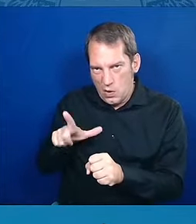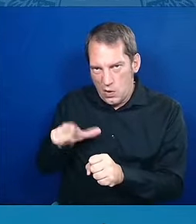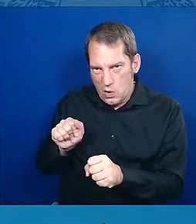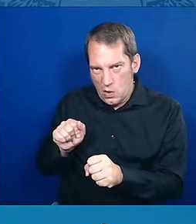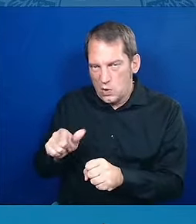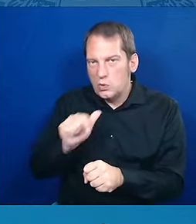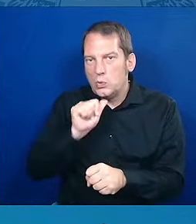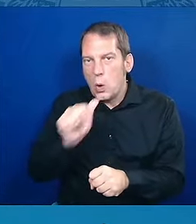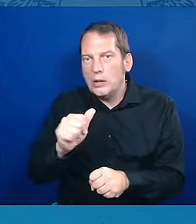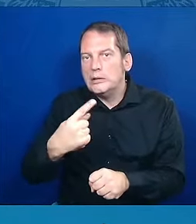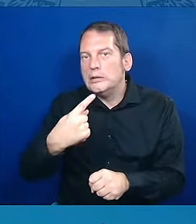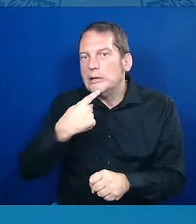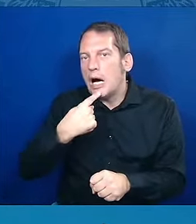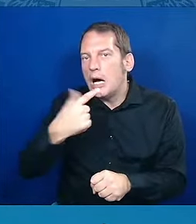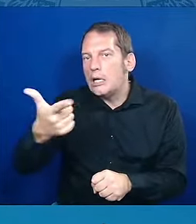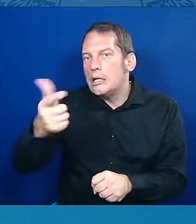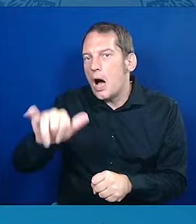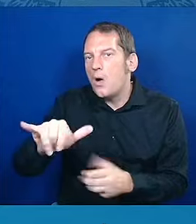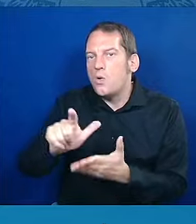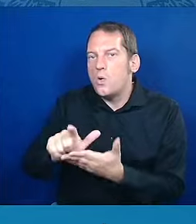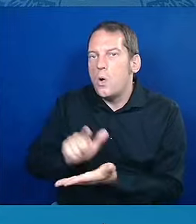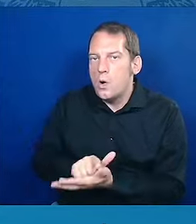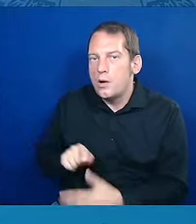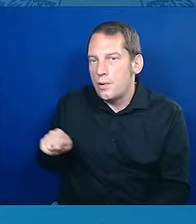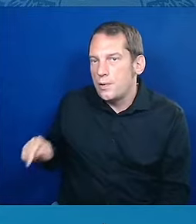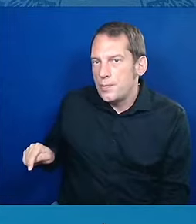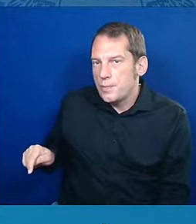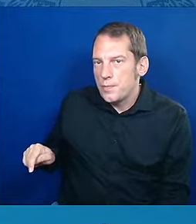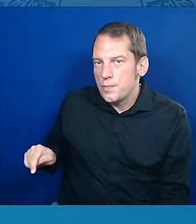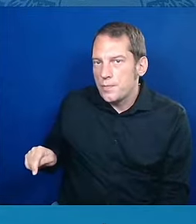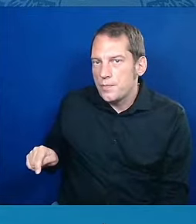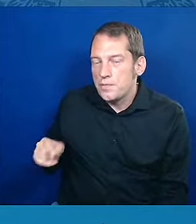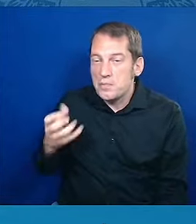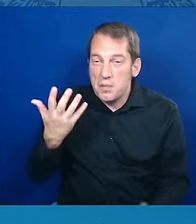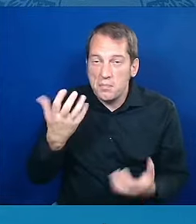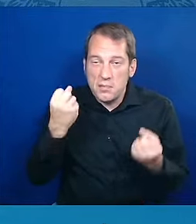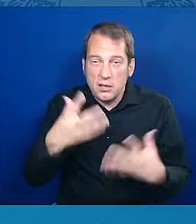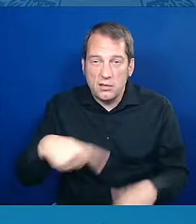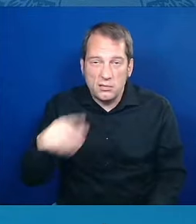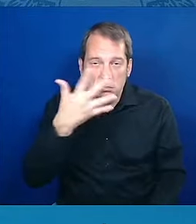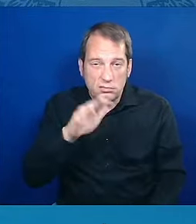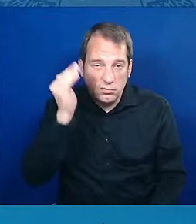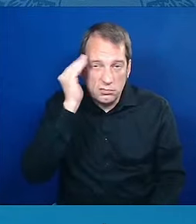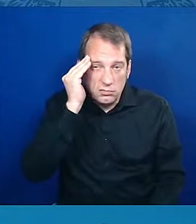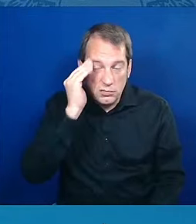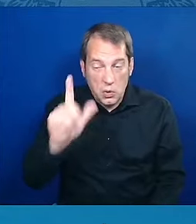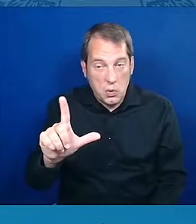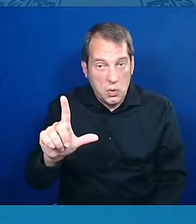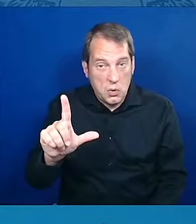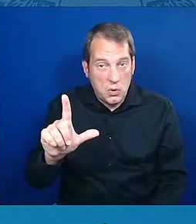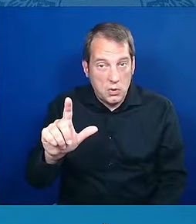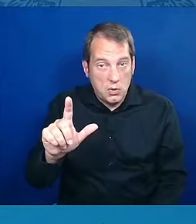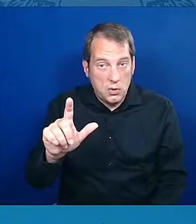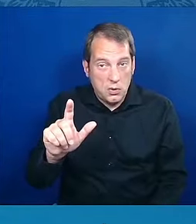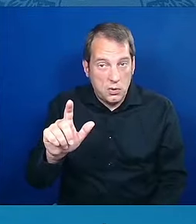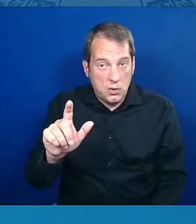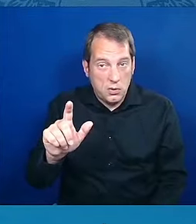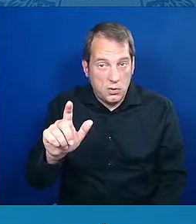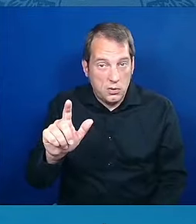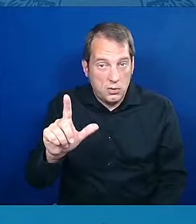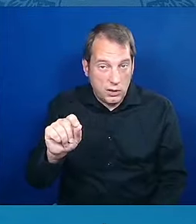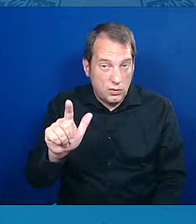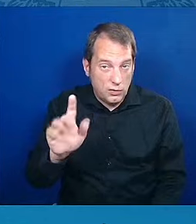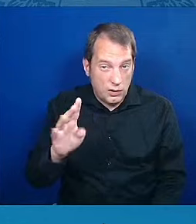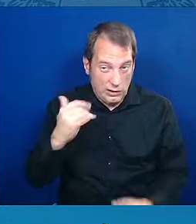know, in 2004, on Valentine's Day weekend, I was one of the